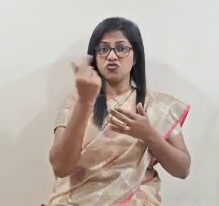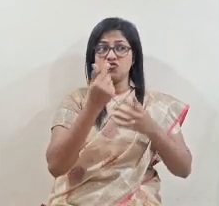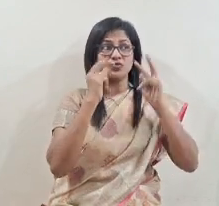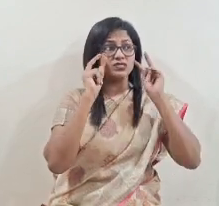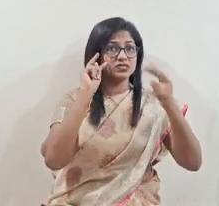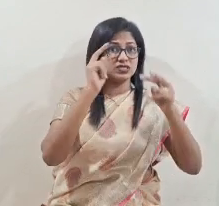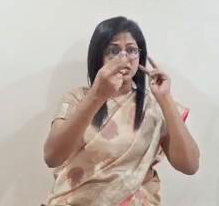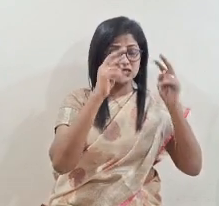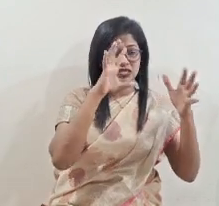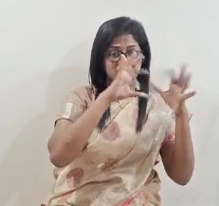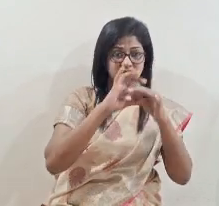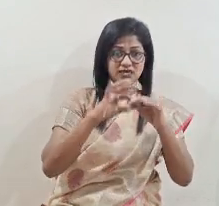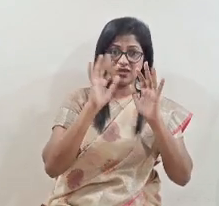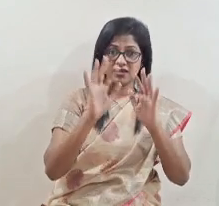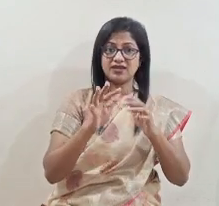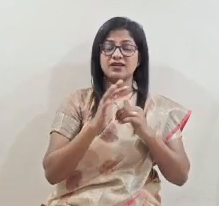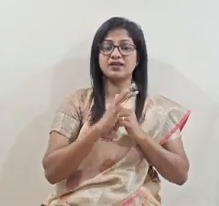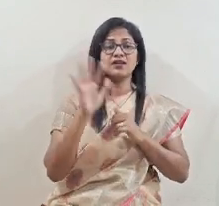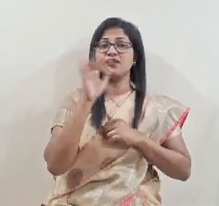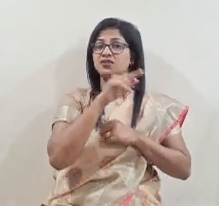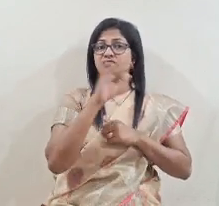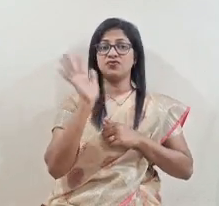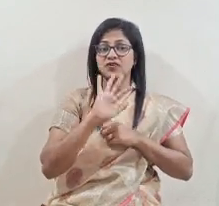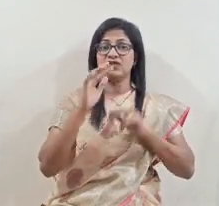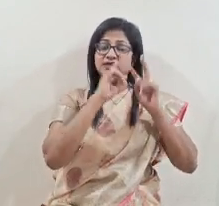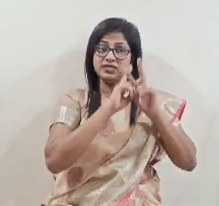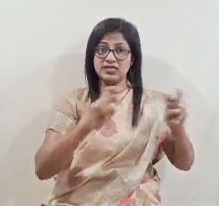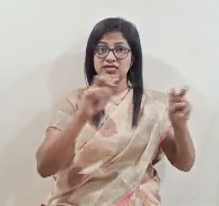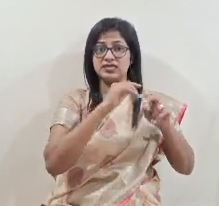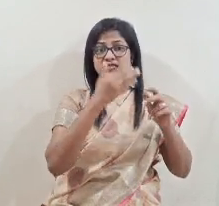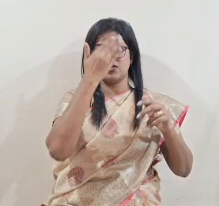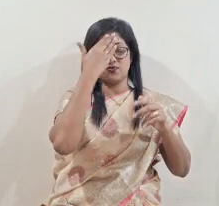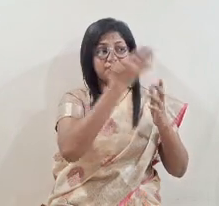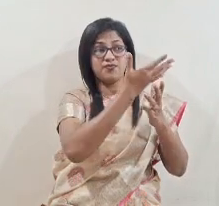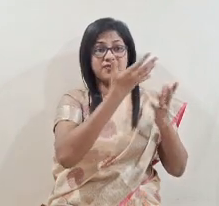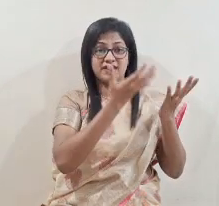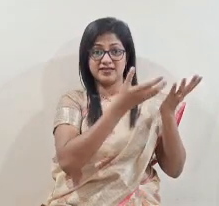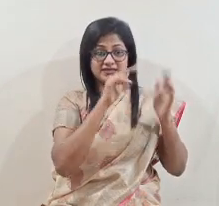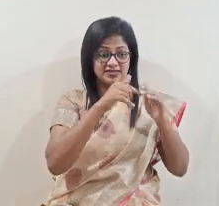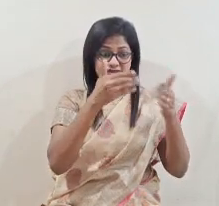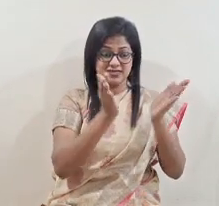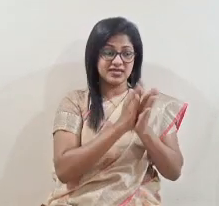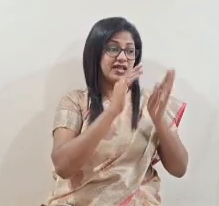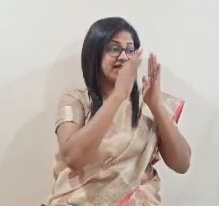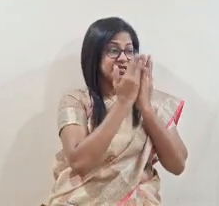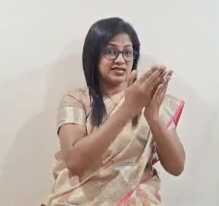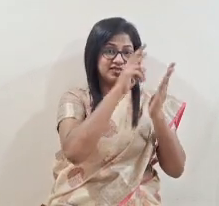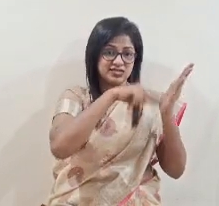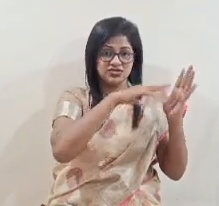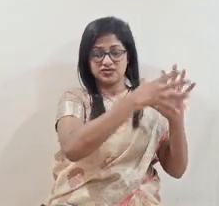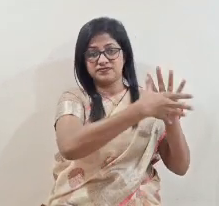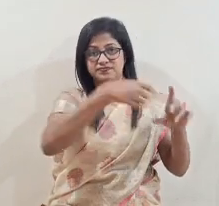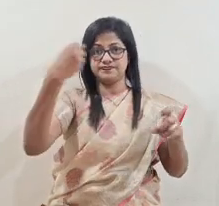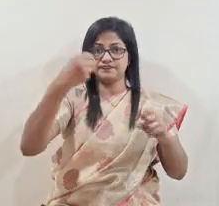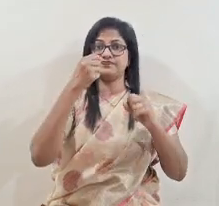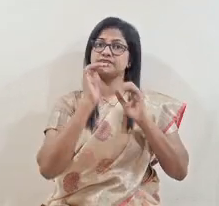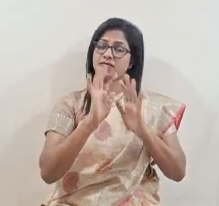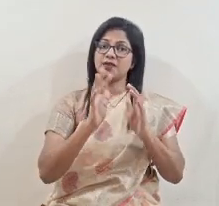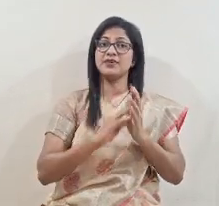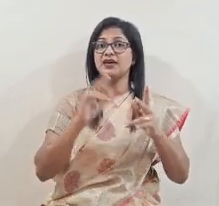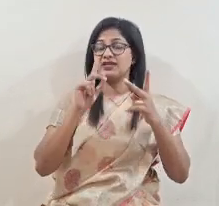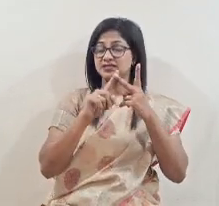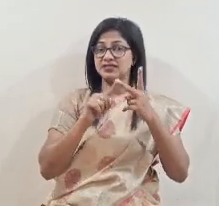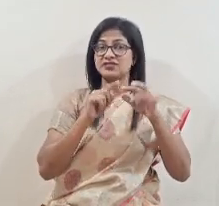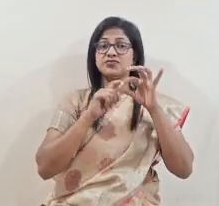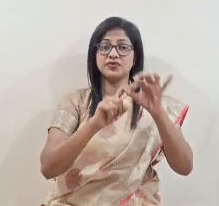study, okay. And my other question is, what is the broader concept of accessibility here? It's a distance-based concept,